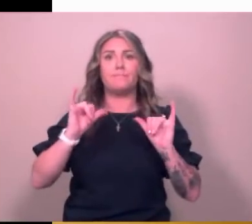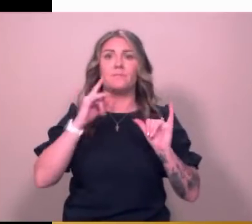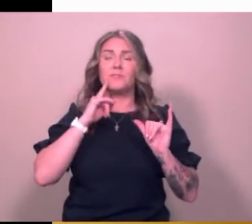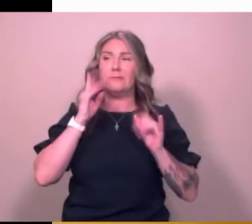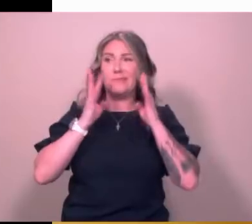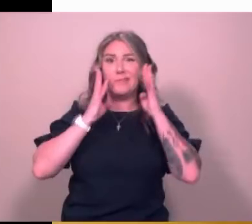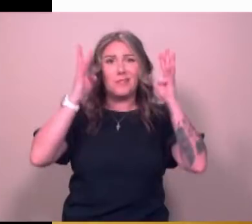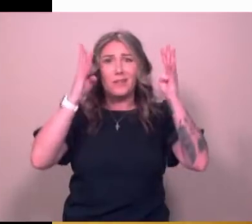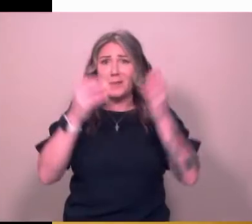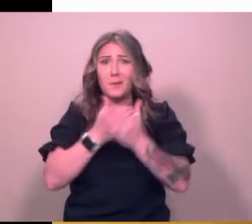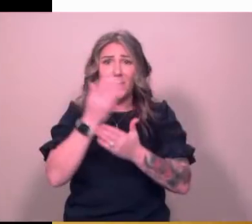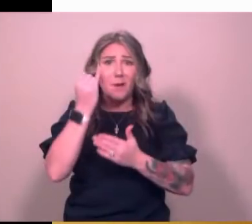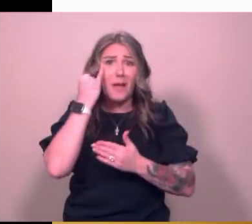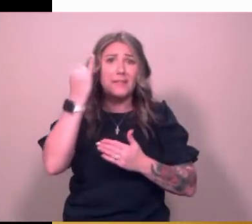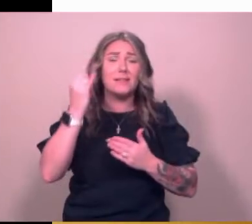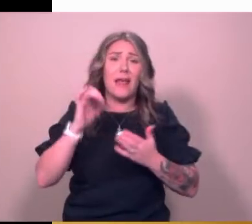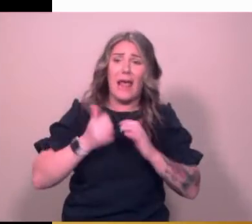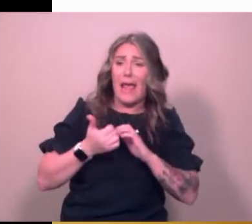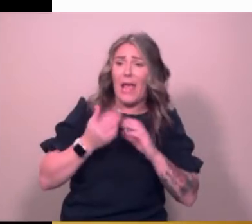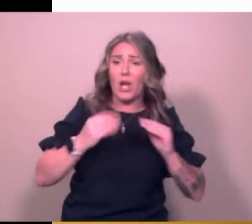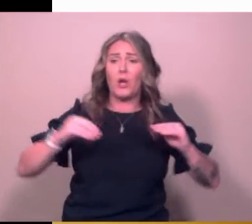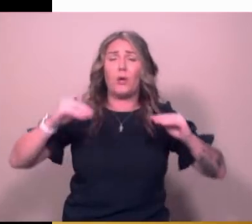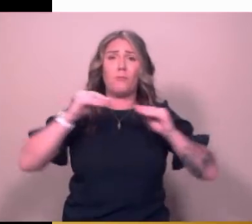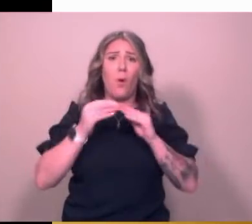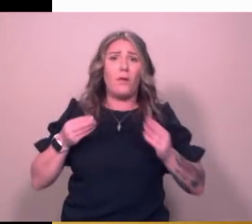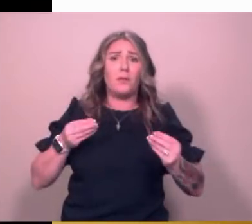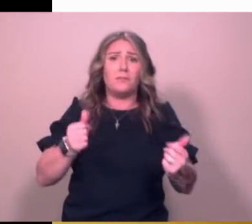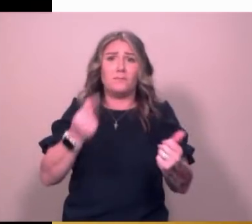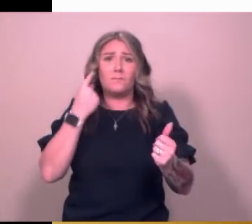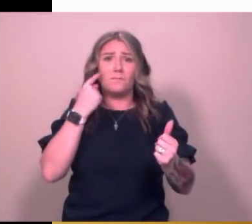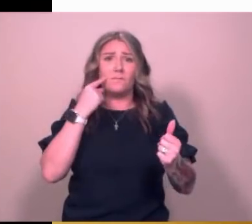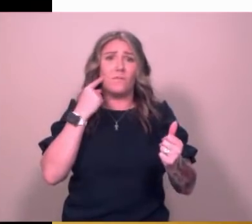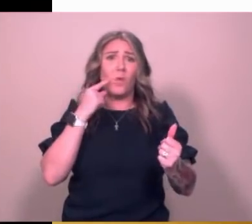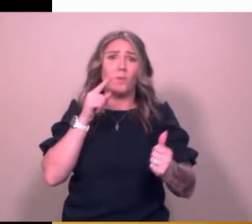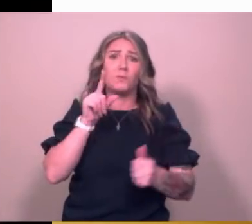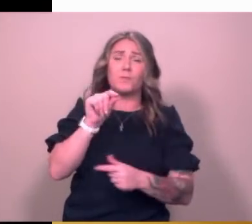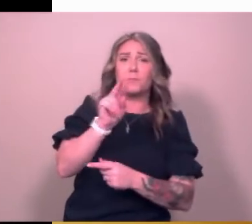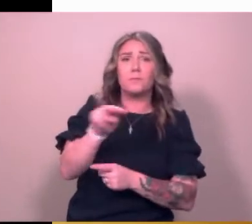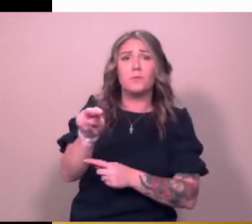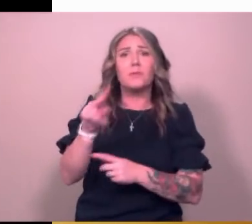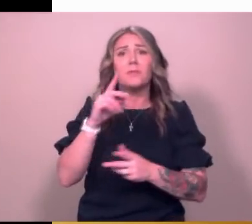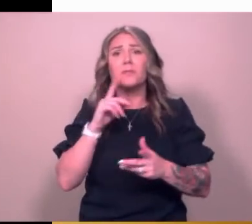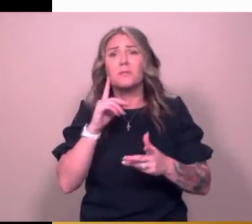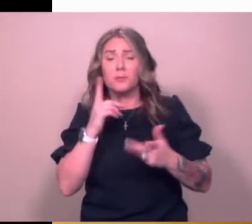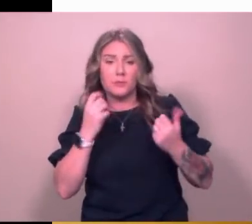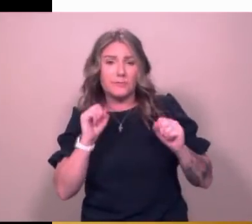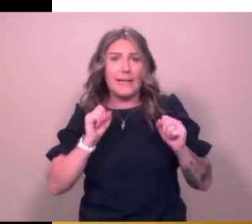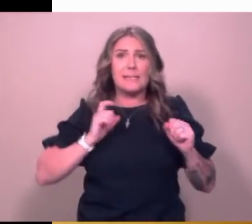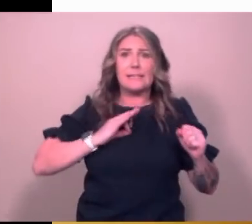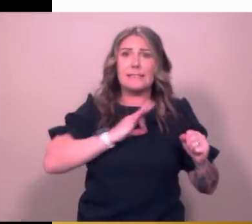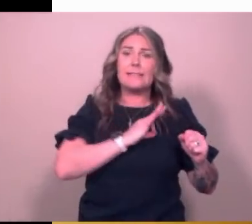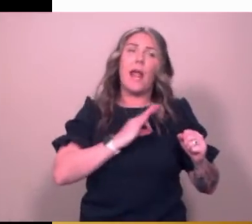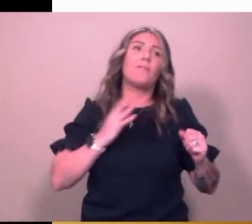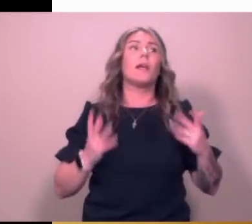a new idea on how to be a little more efficient for the new year and try to put the staffing as